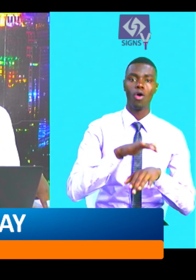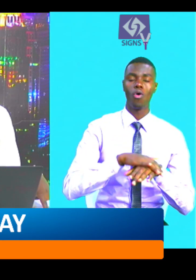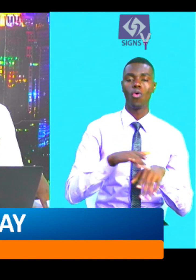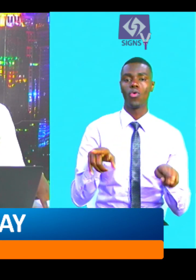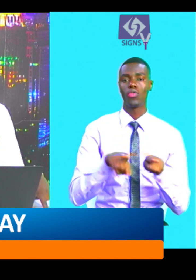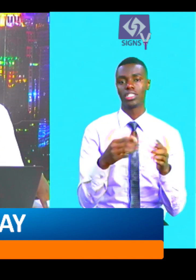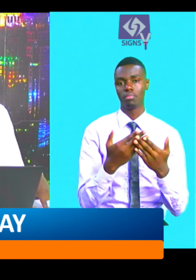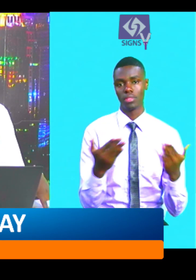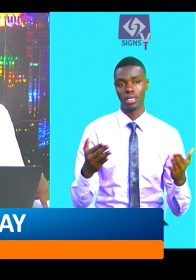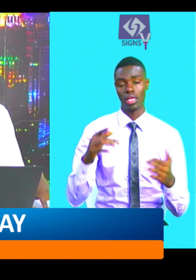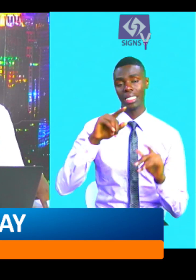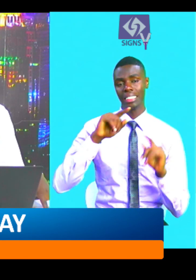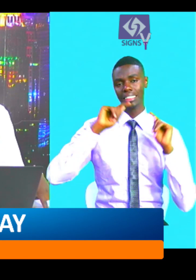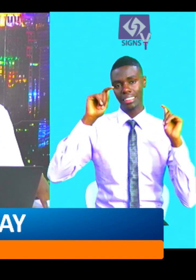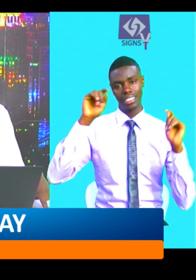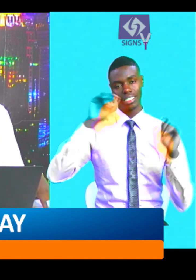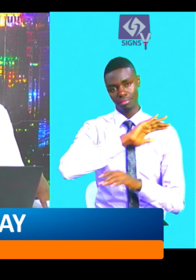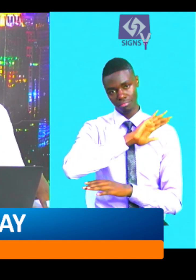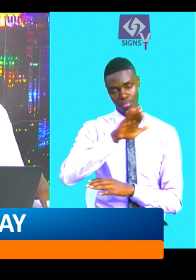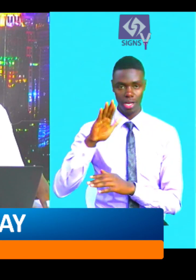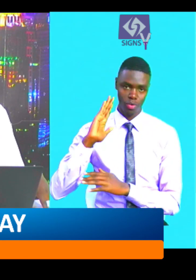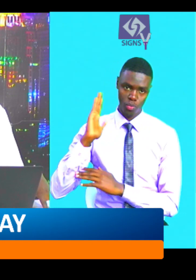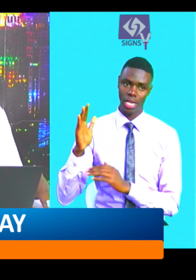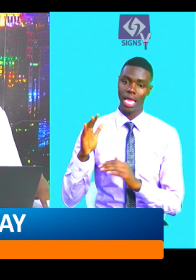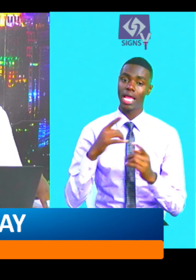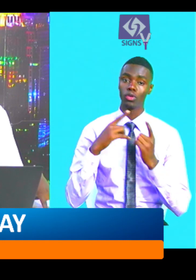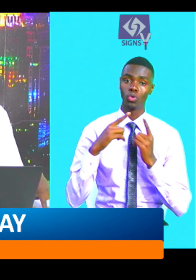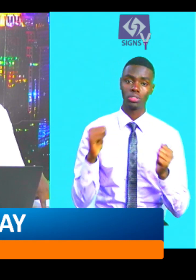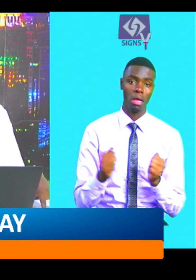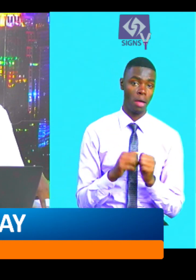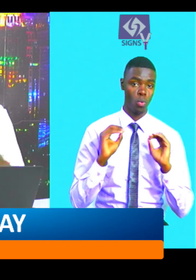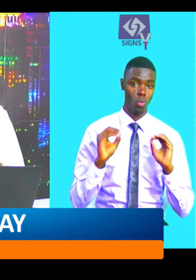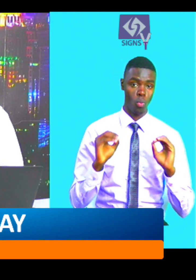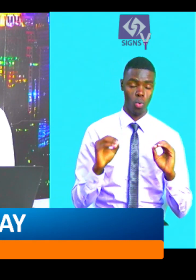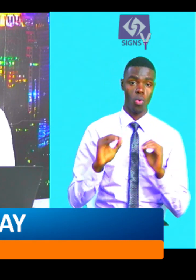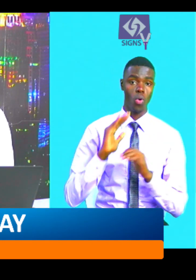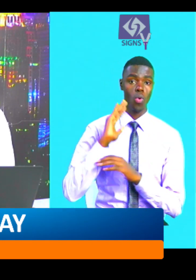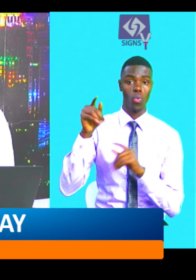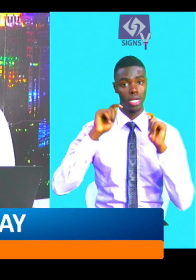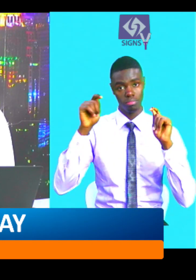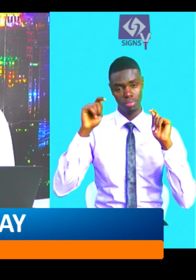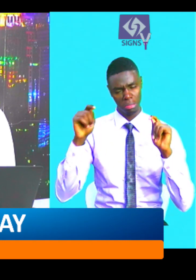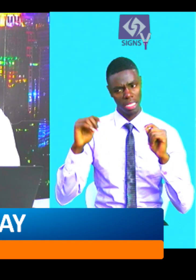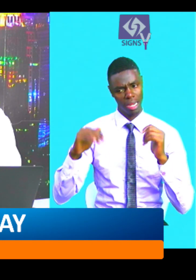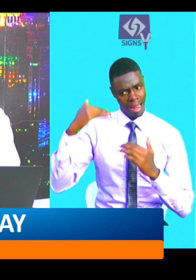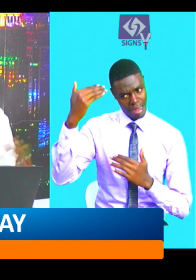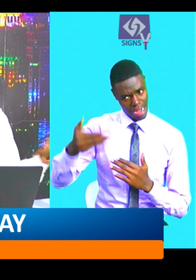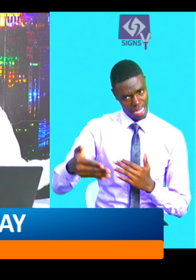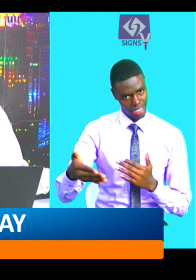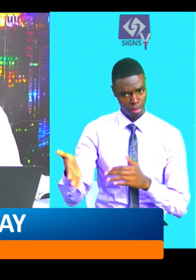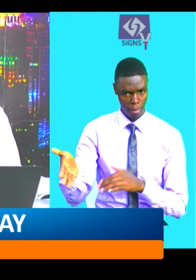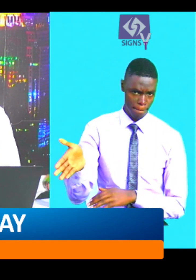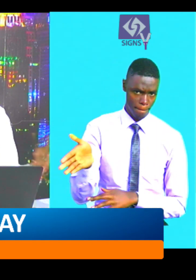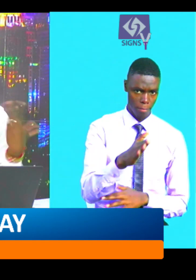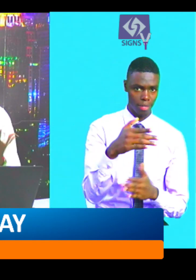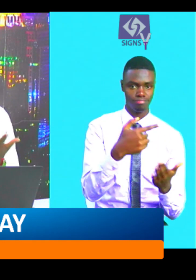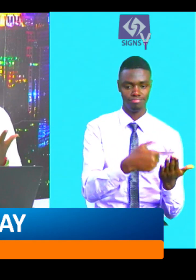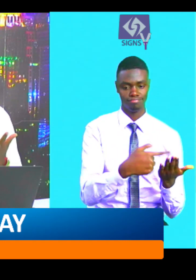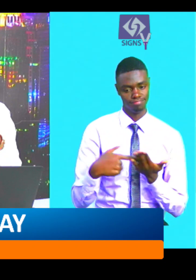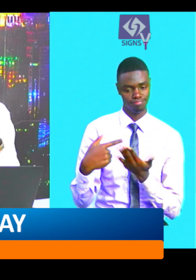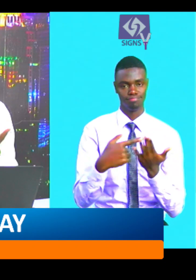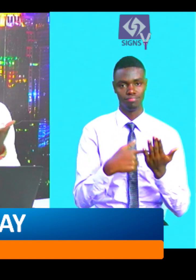gentleman and these two groups are not reading from the same script. Yes. They are not on the same page. It will take some bit of